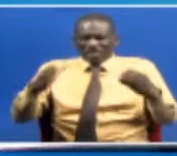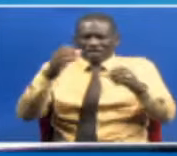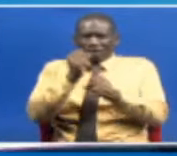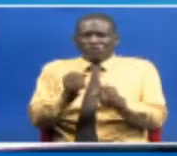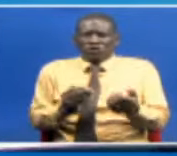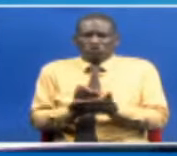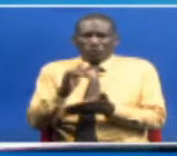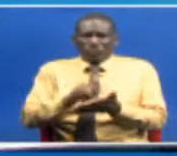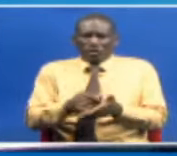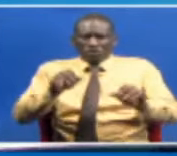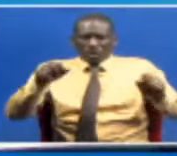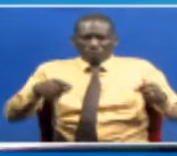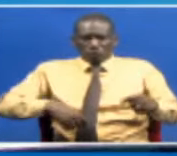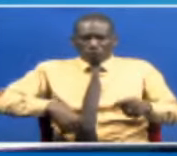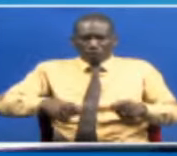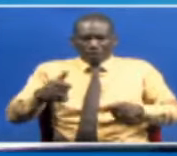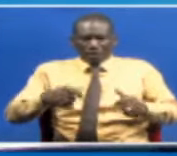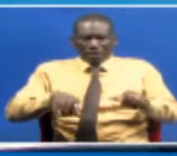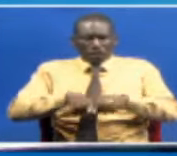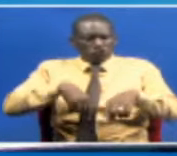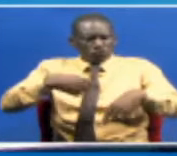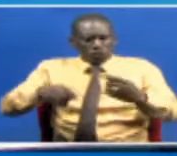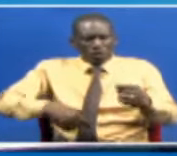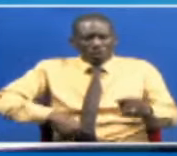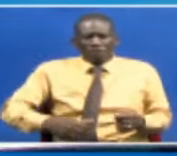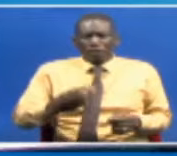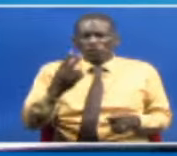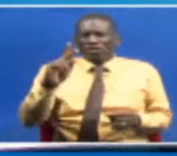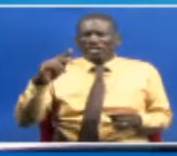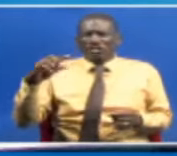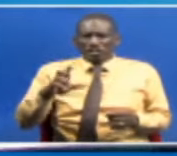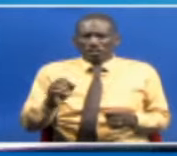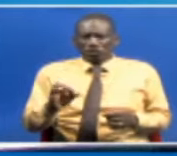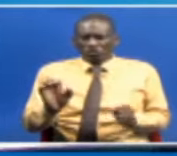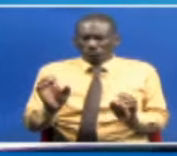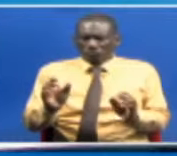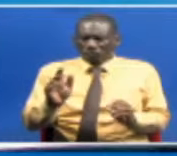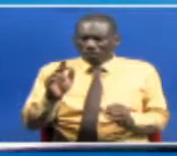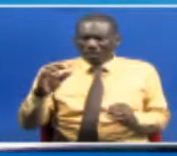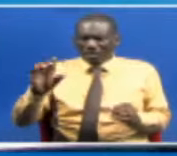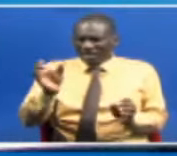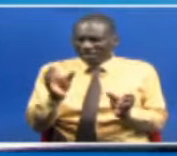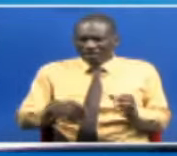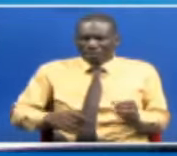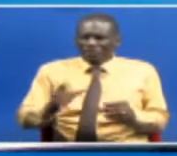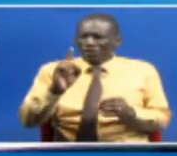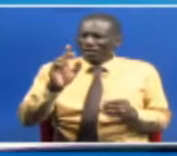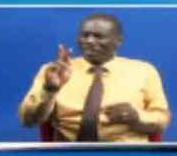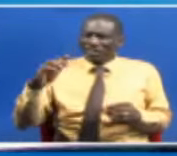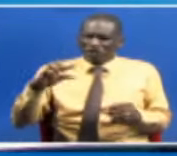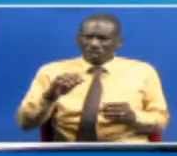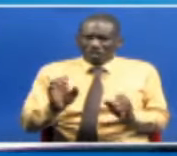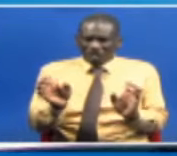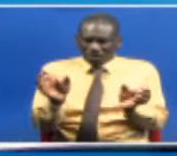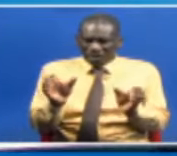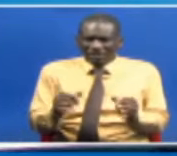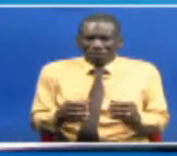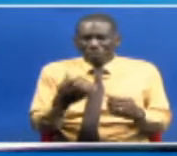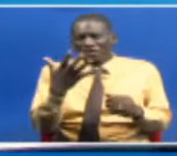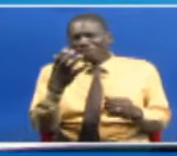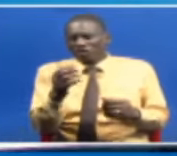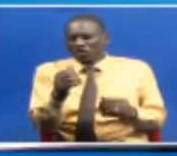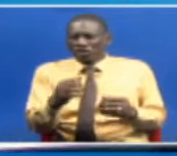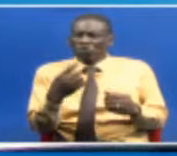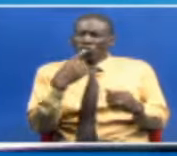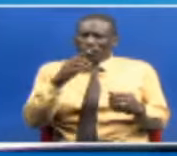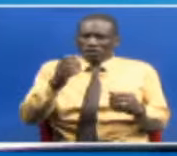are able to pay as you go, buy 2 kilograms of gas, buy 1 kilogram of gas at 50 shillings, 100 shillings, we